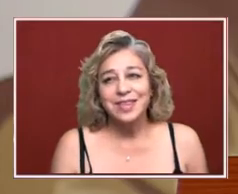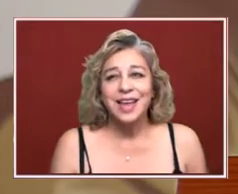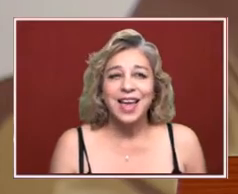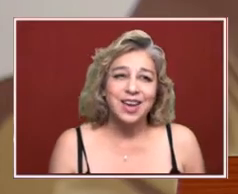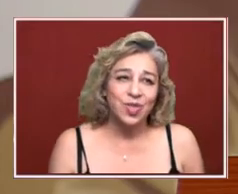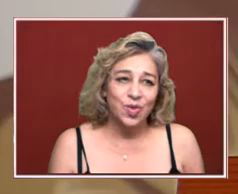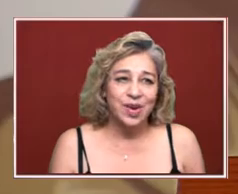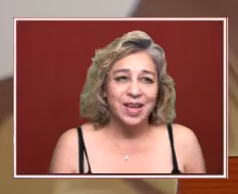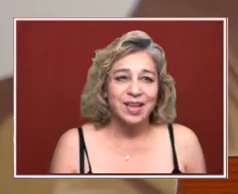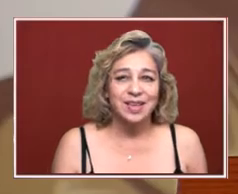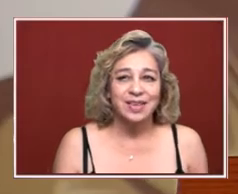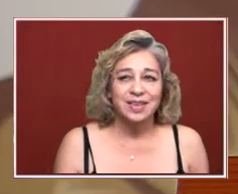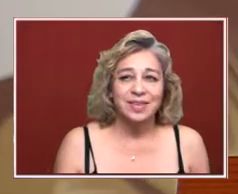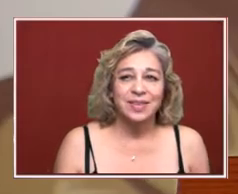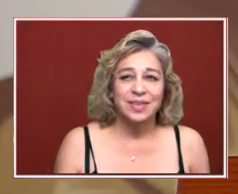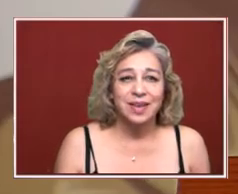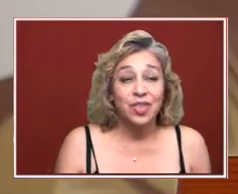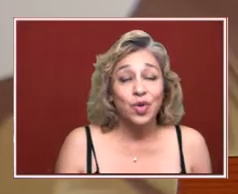delinquents and